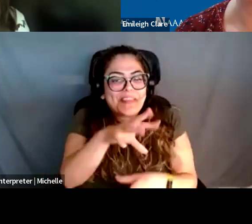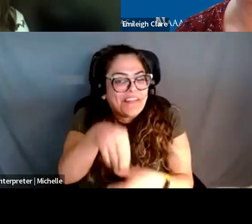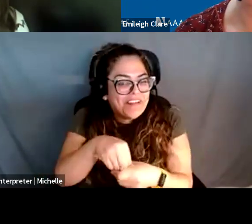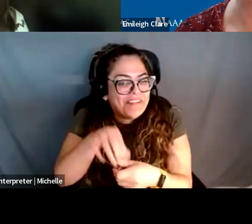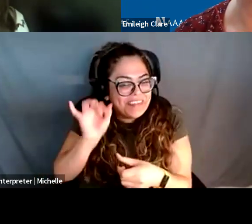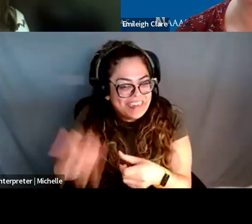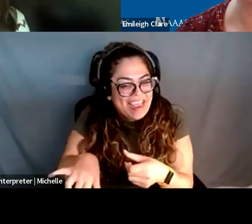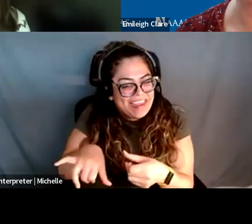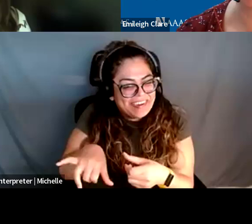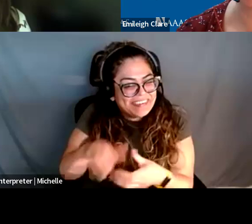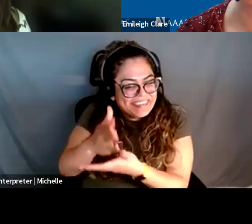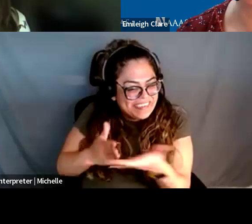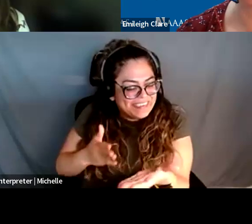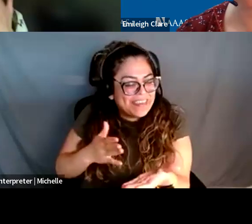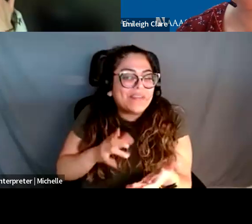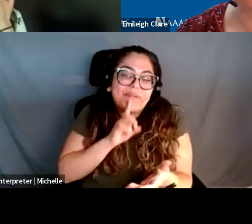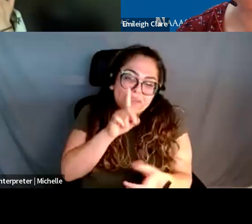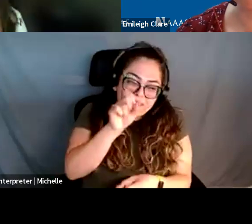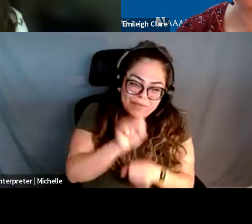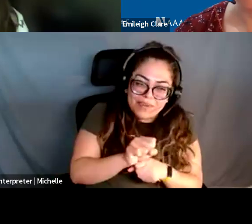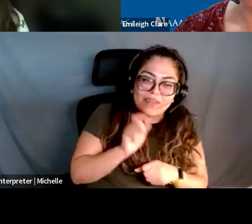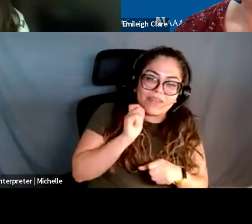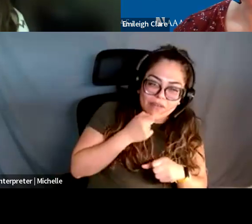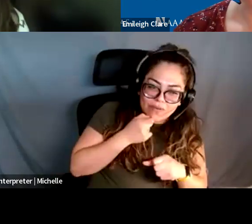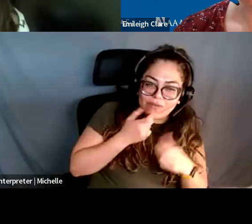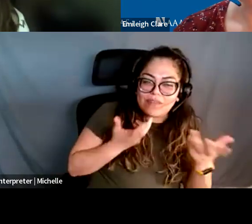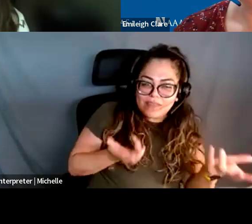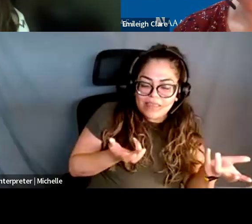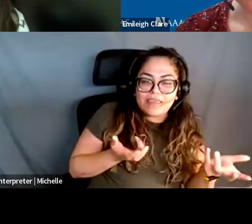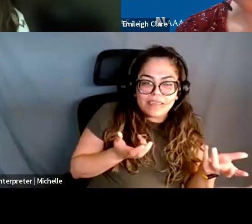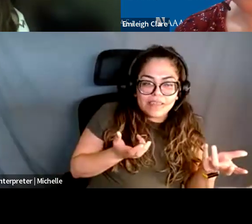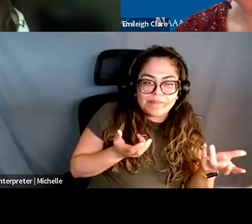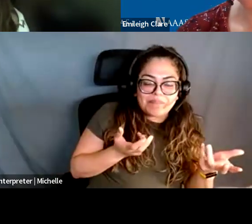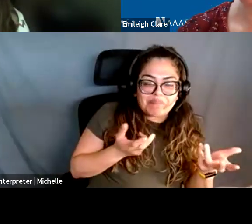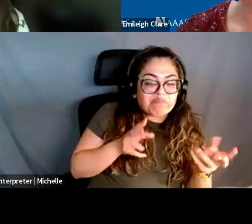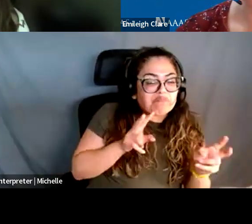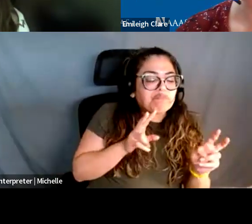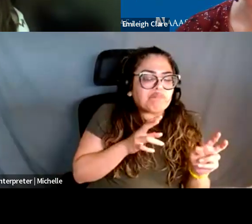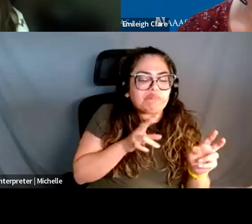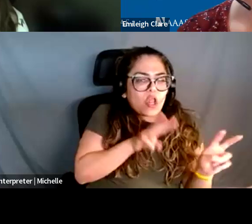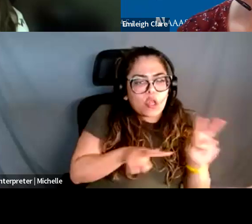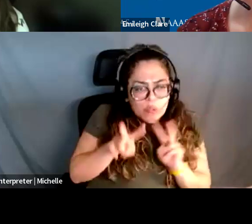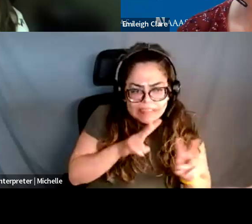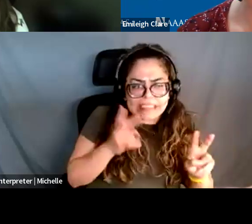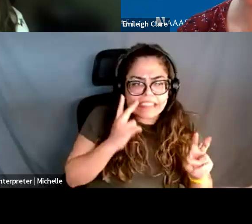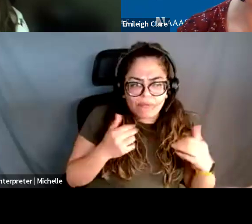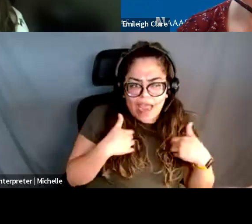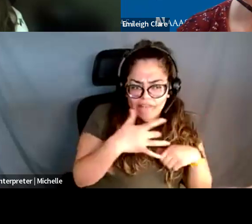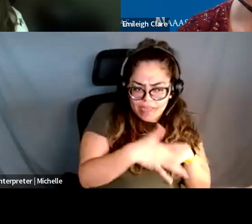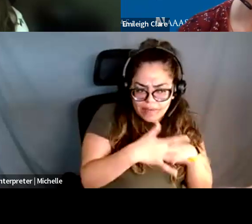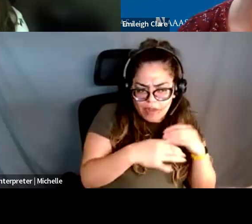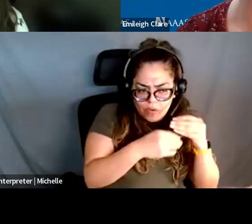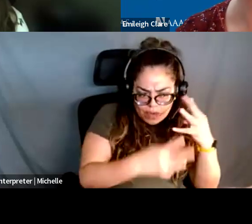section. So there's just like some really cool ways to just get started by, just poking around, seeing what's there on the website, seeing what's